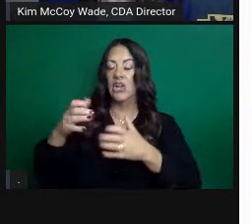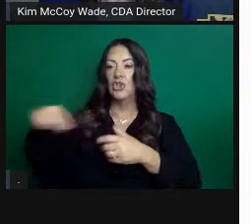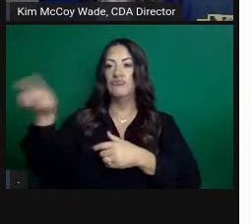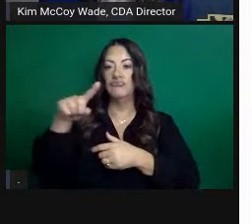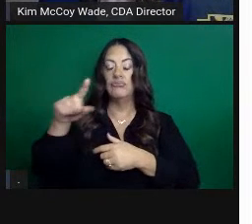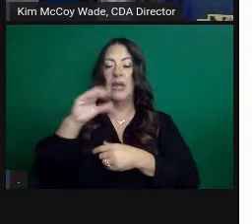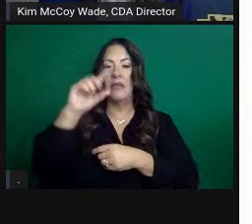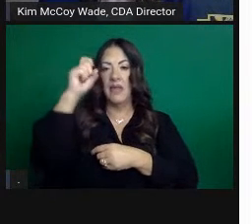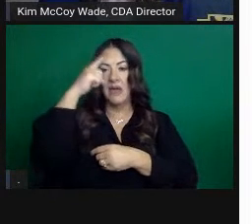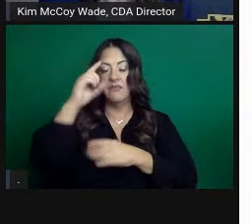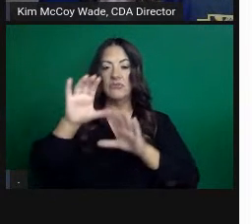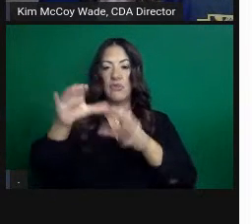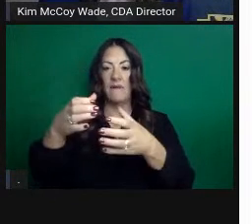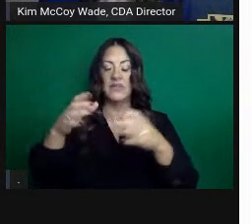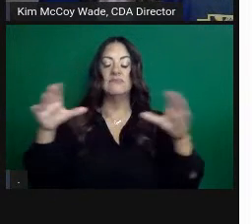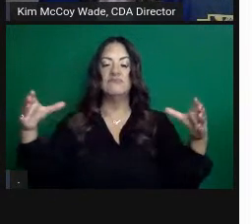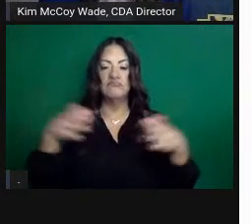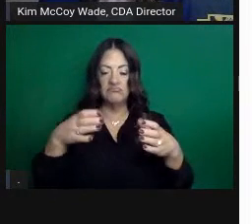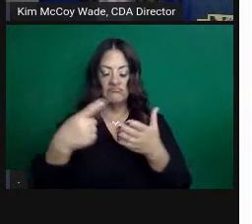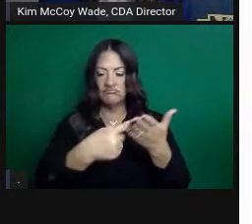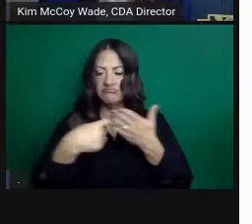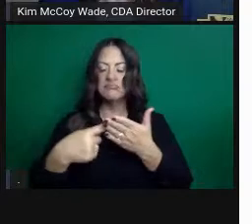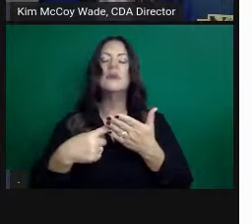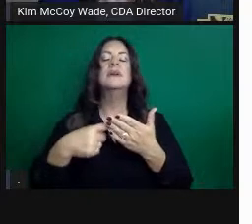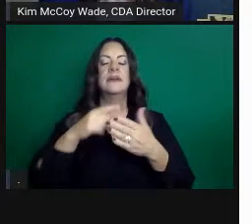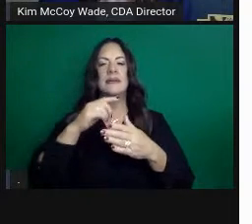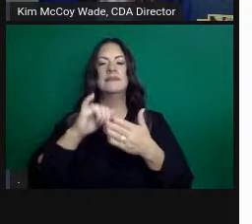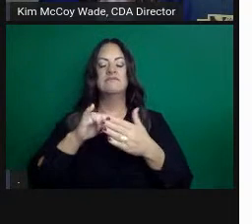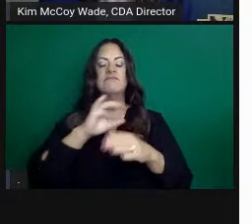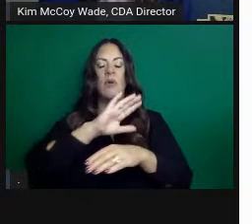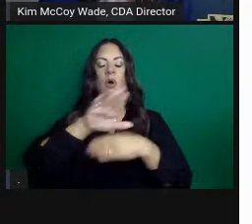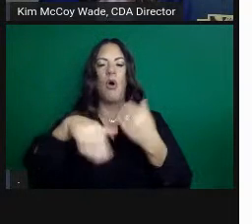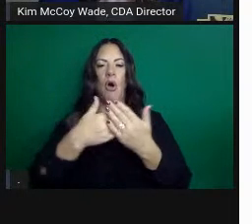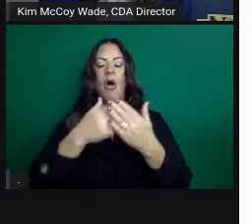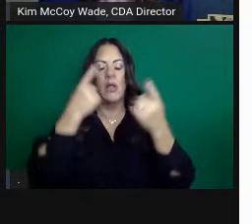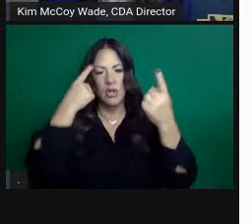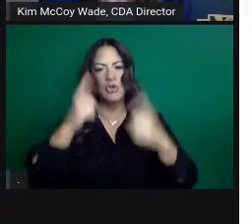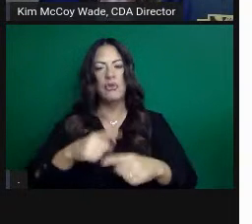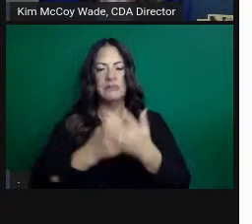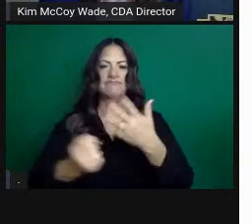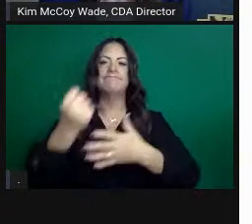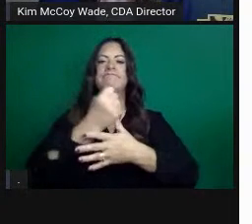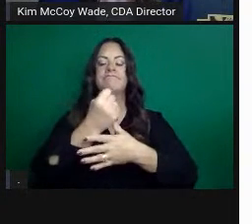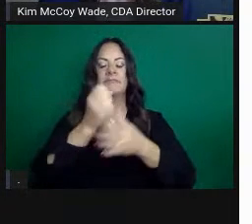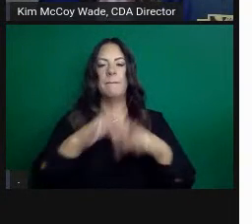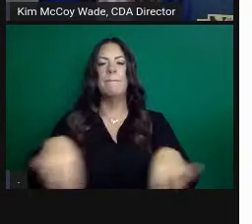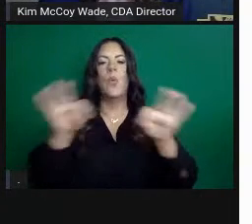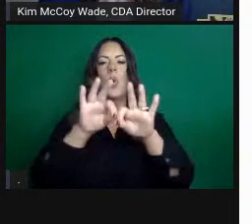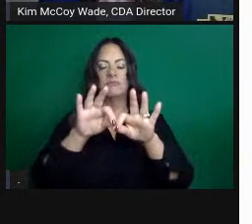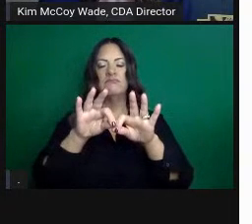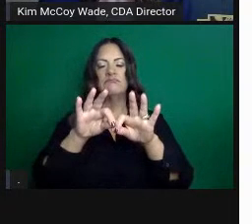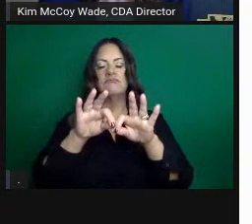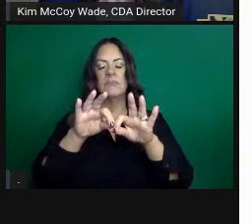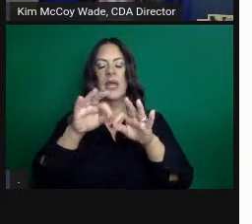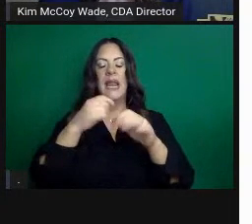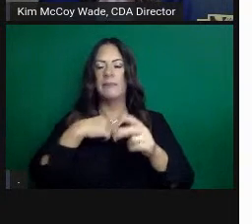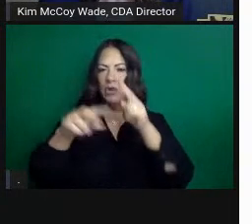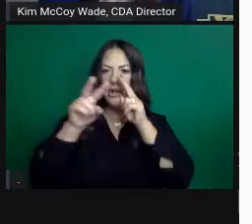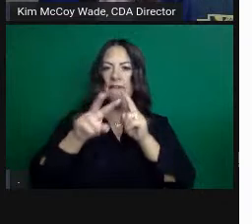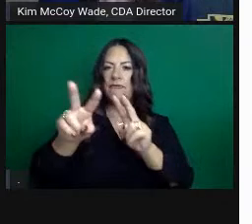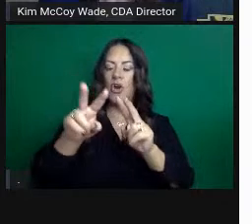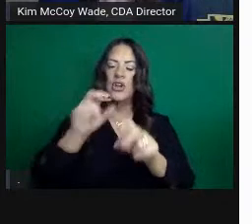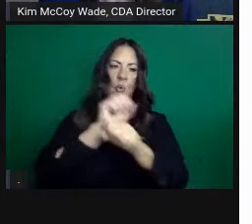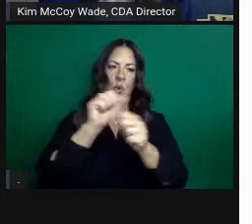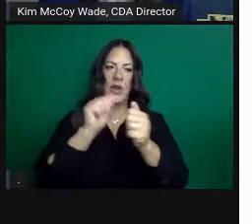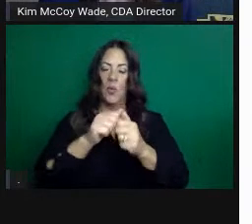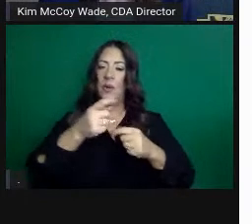with legislature, local leaders, and all stakeholders to prioritize and implement together. So really look forward to digging in with